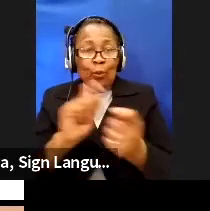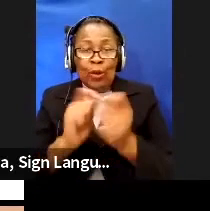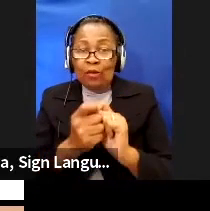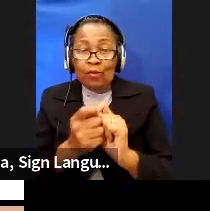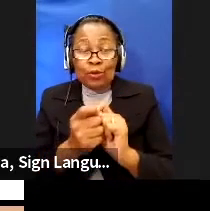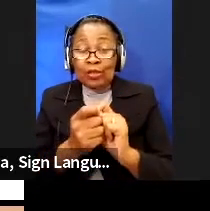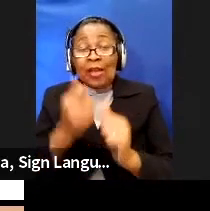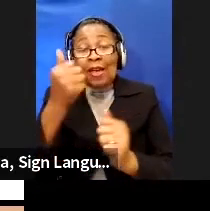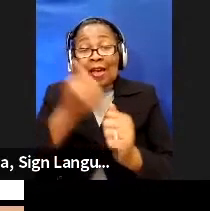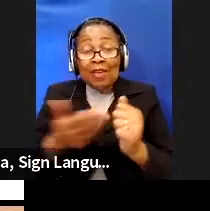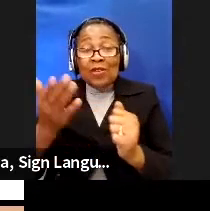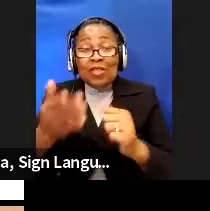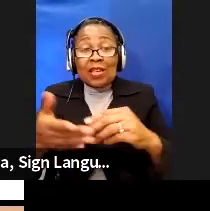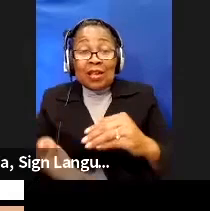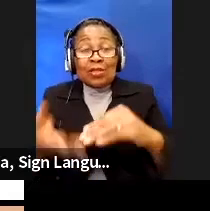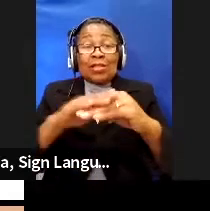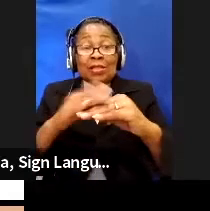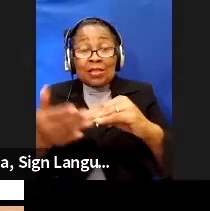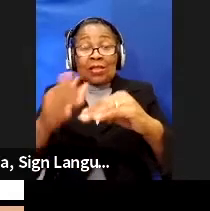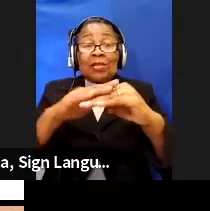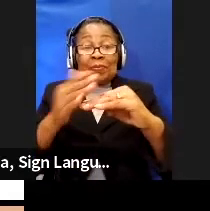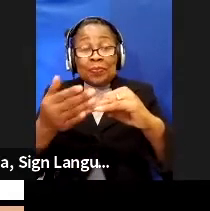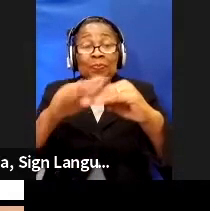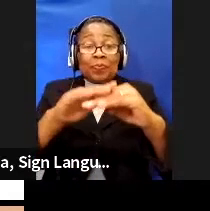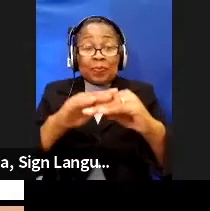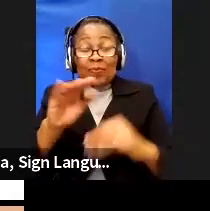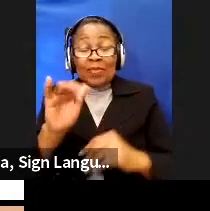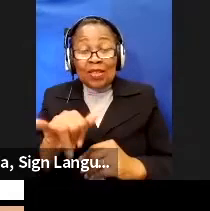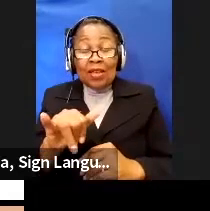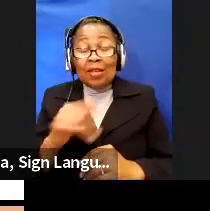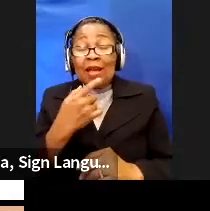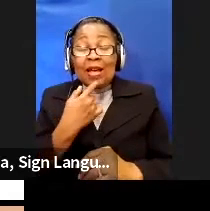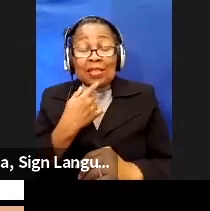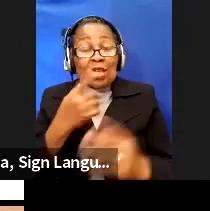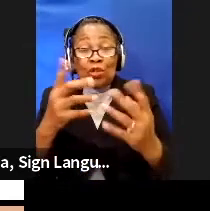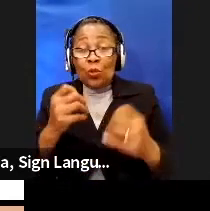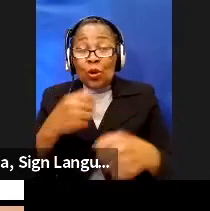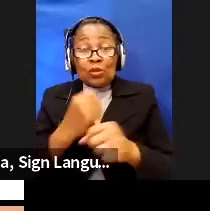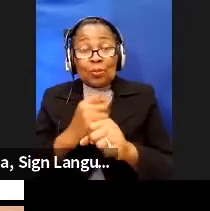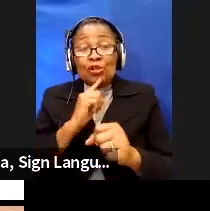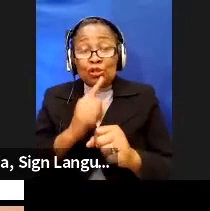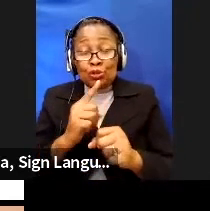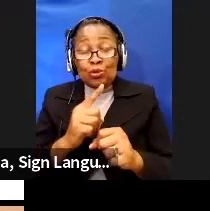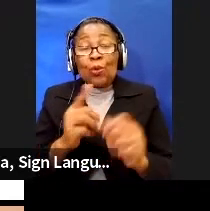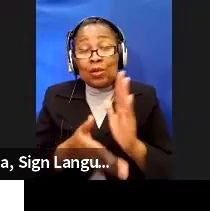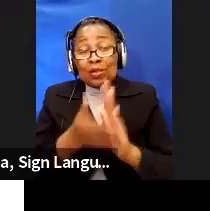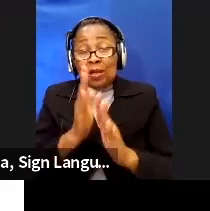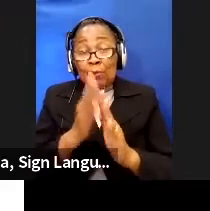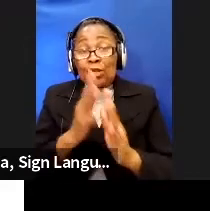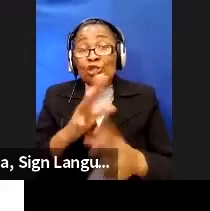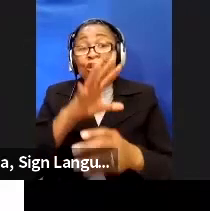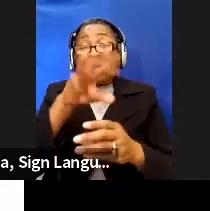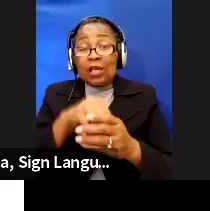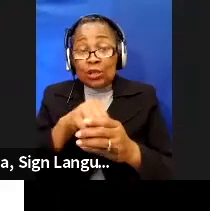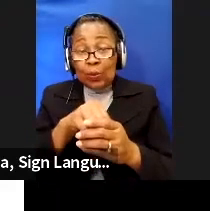is built on top or around that. Like I had said before, you really want to make sure that accessibility is operationally integrated. Next